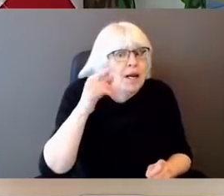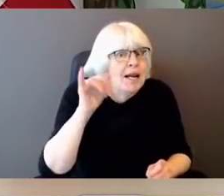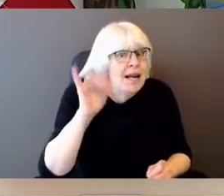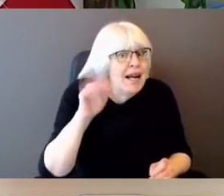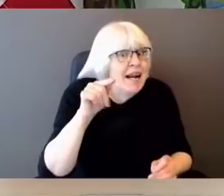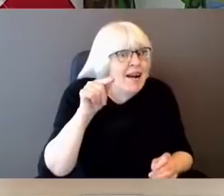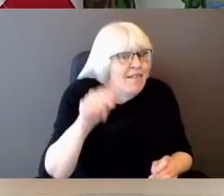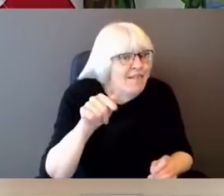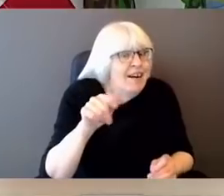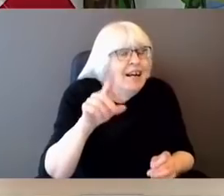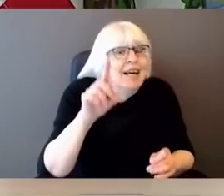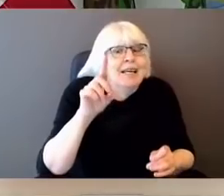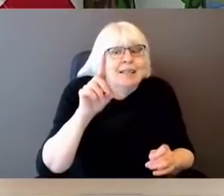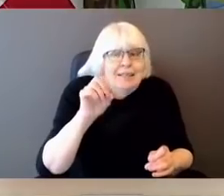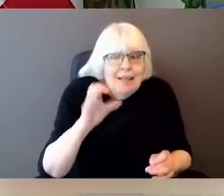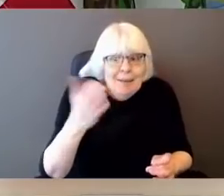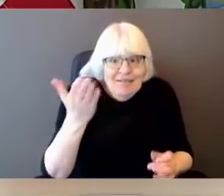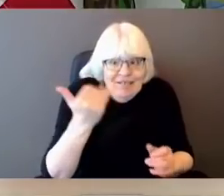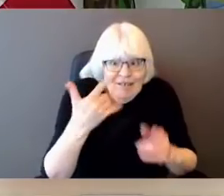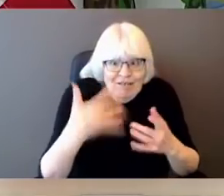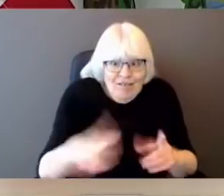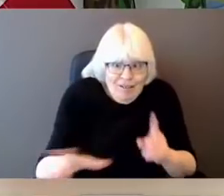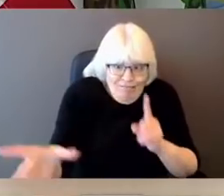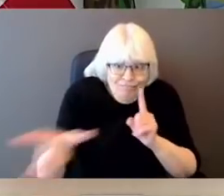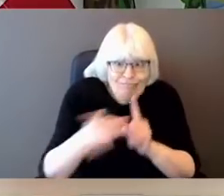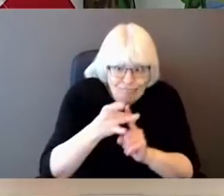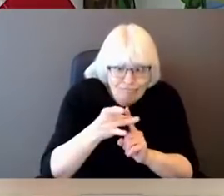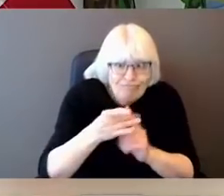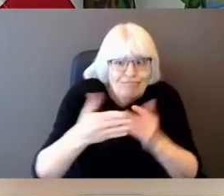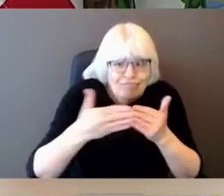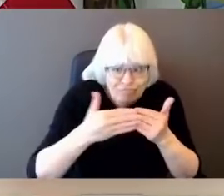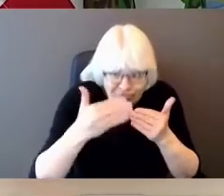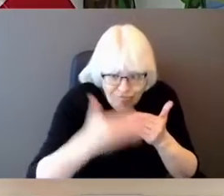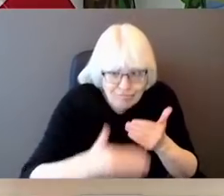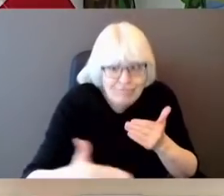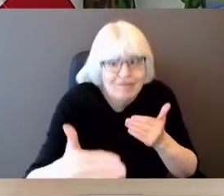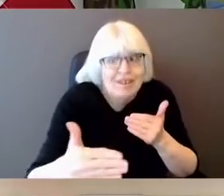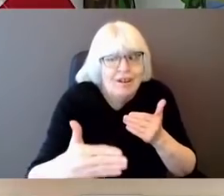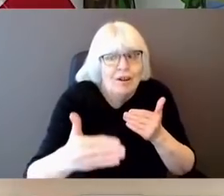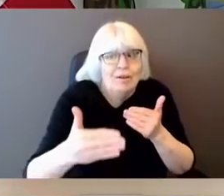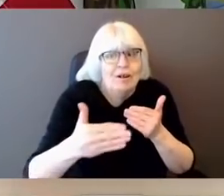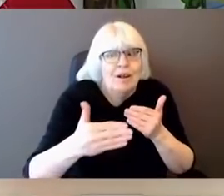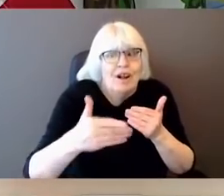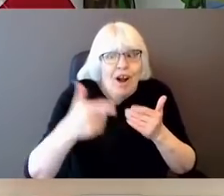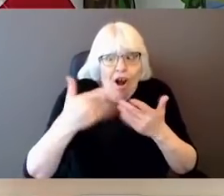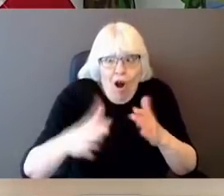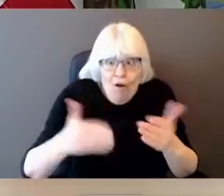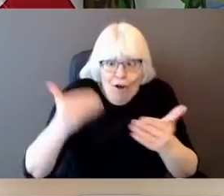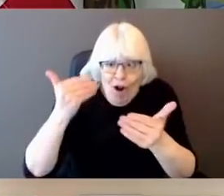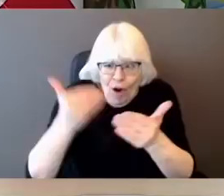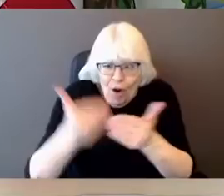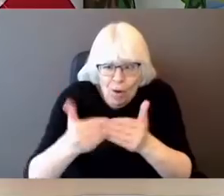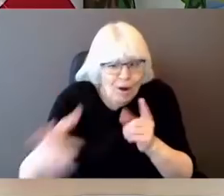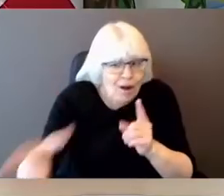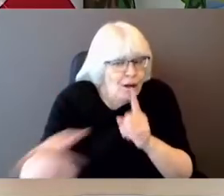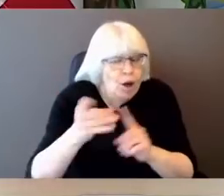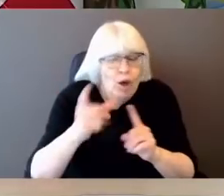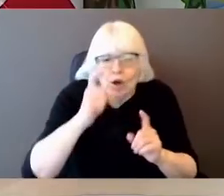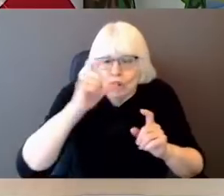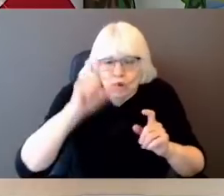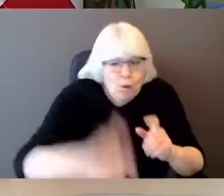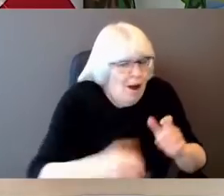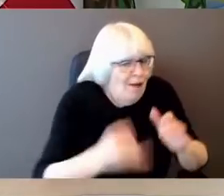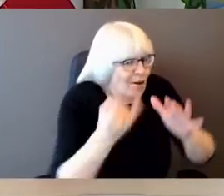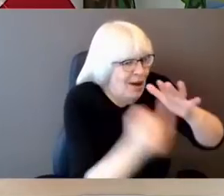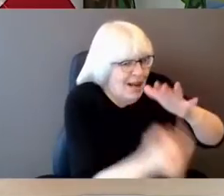COVID-19 and you were identified, as a close contact, you don't need to isolate, but you also don't need to test. Testing is not